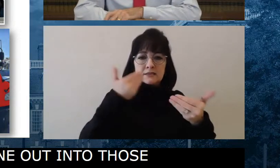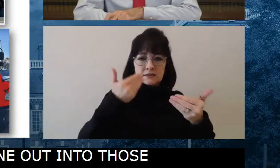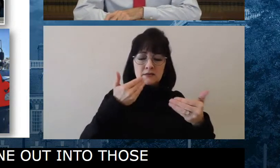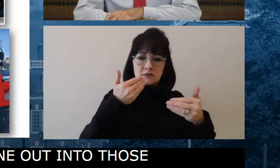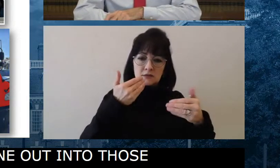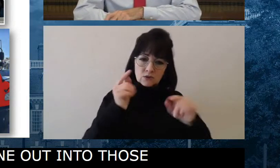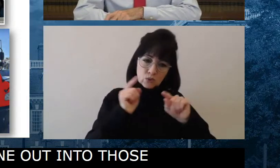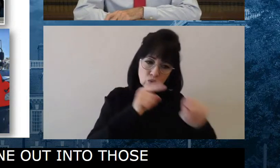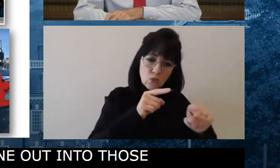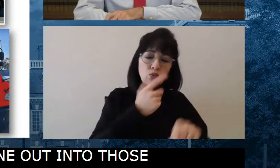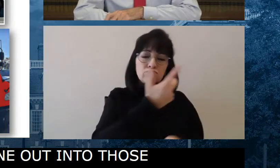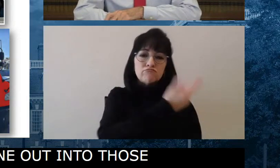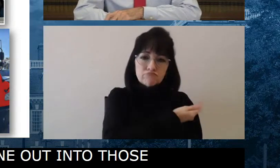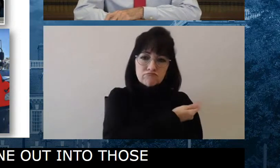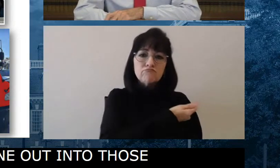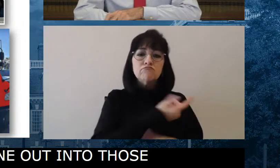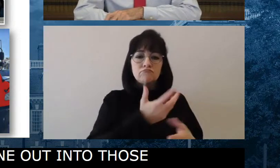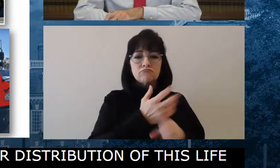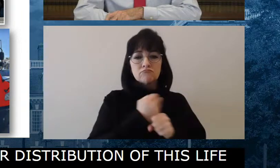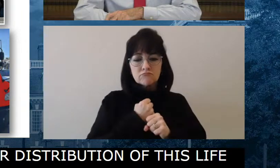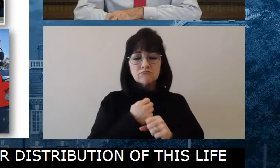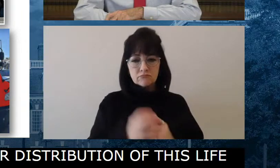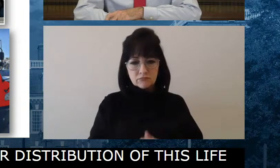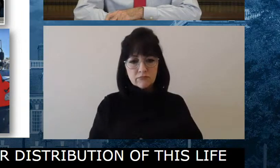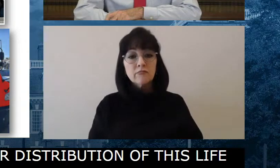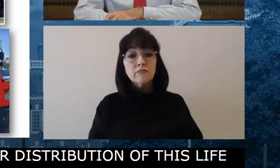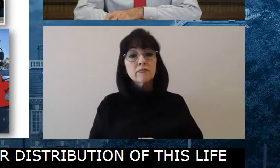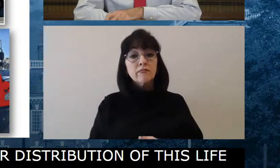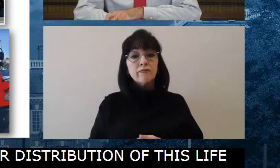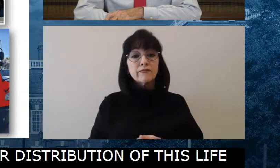those calls that you might receive from